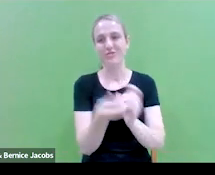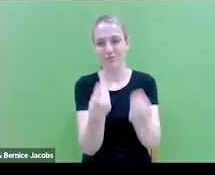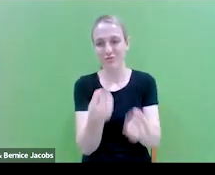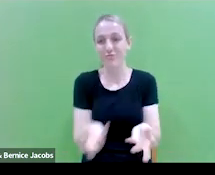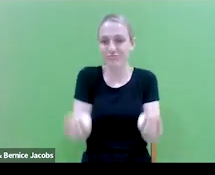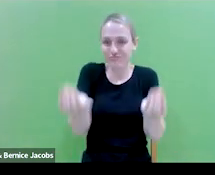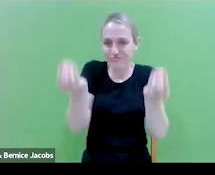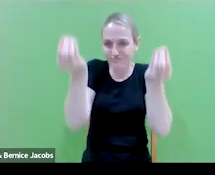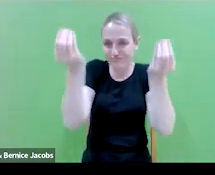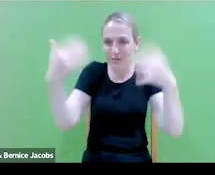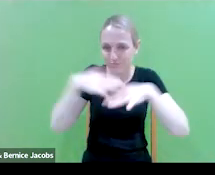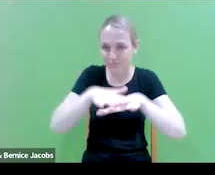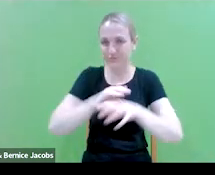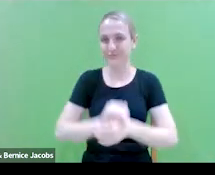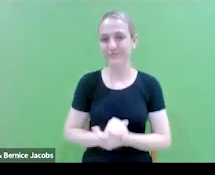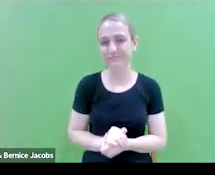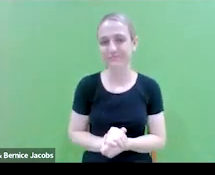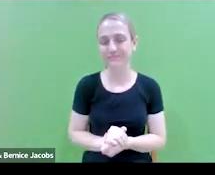yeah.